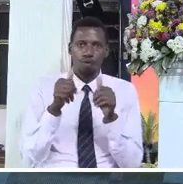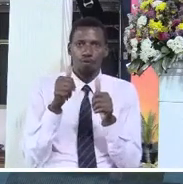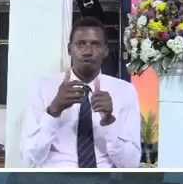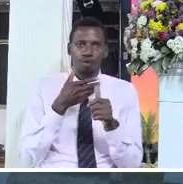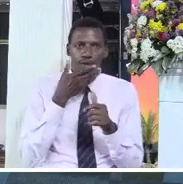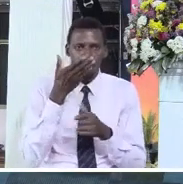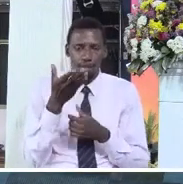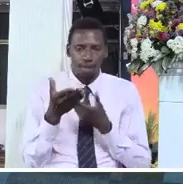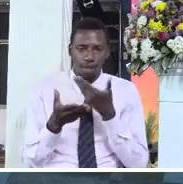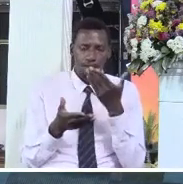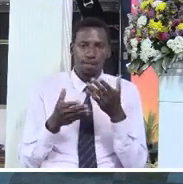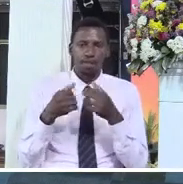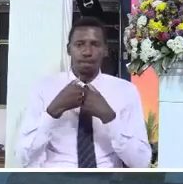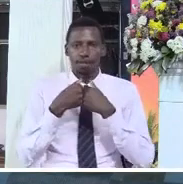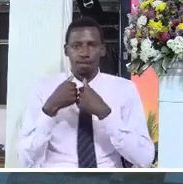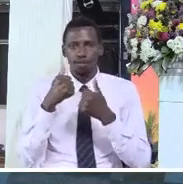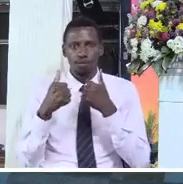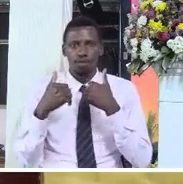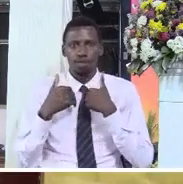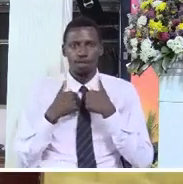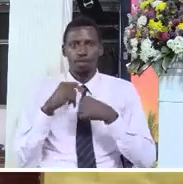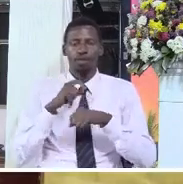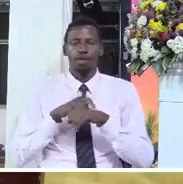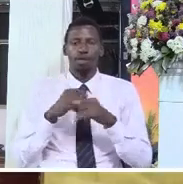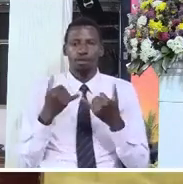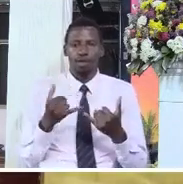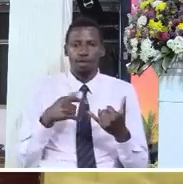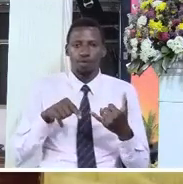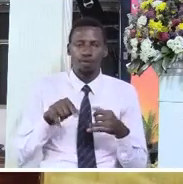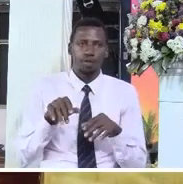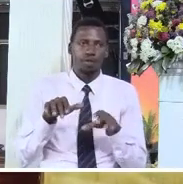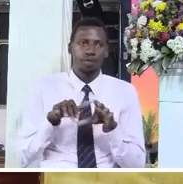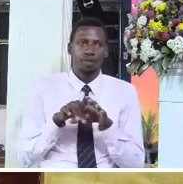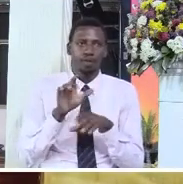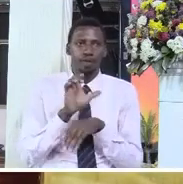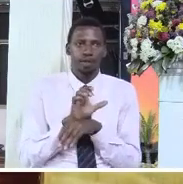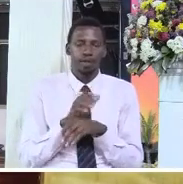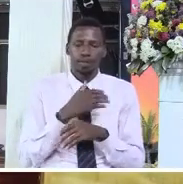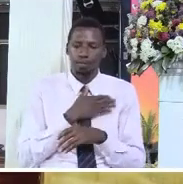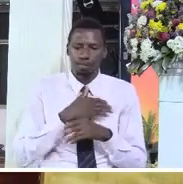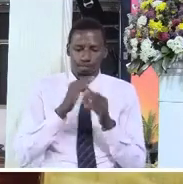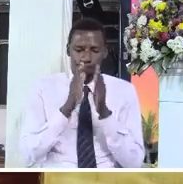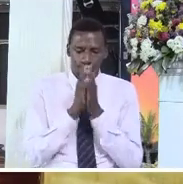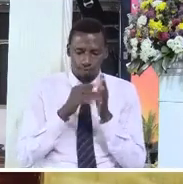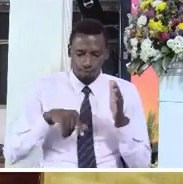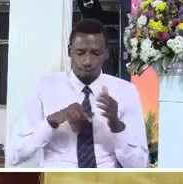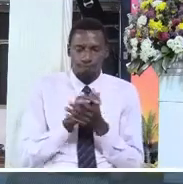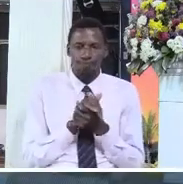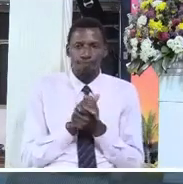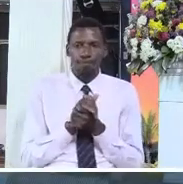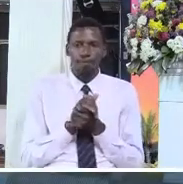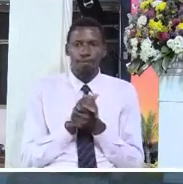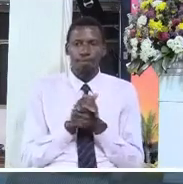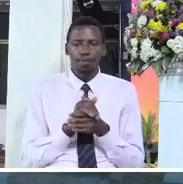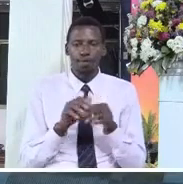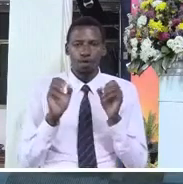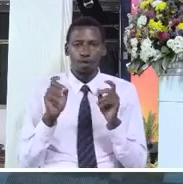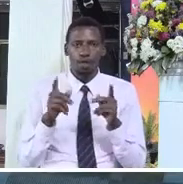dilemma that we are facing right now as a church. So Natalie, would you kindly pray for us? Okay, let's